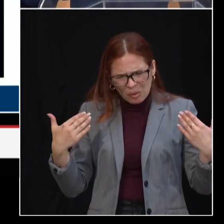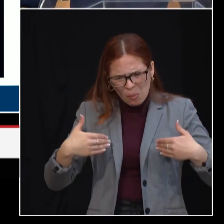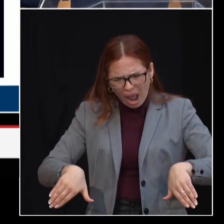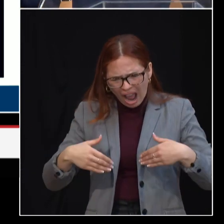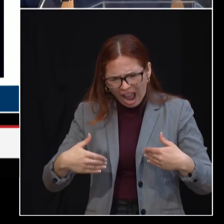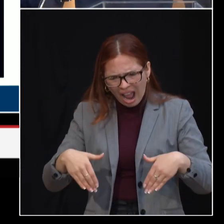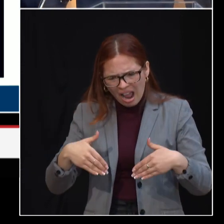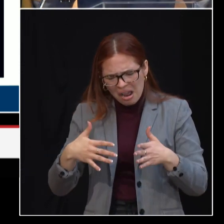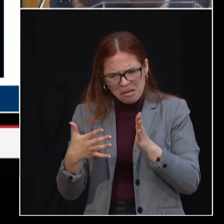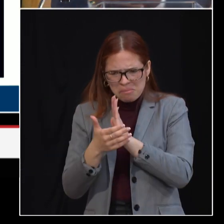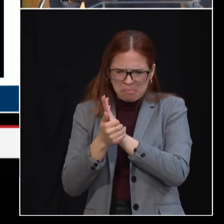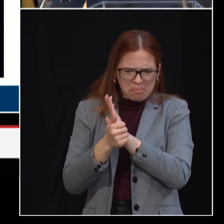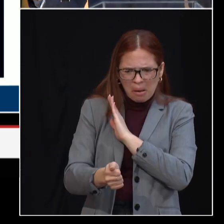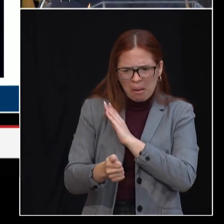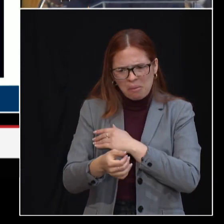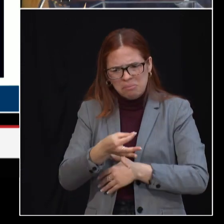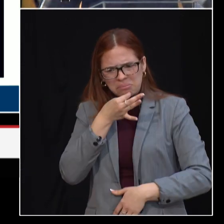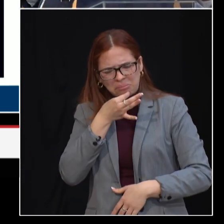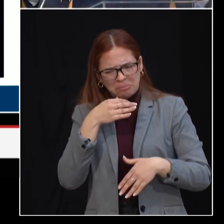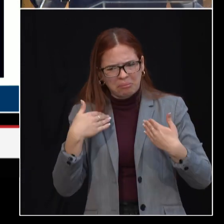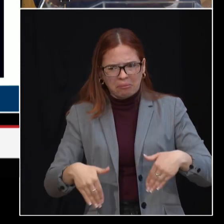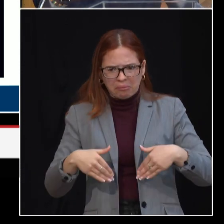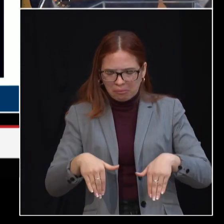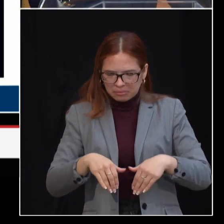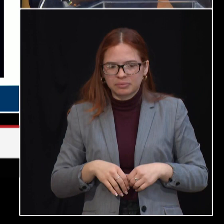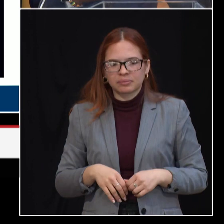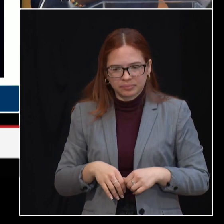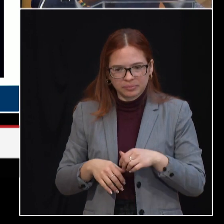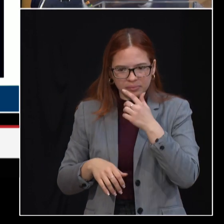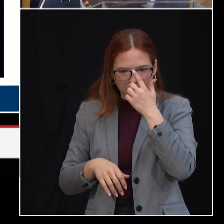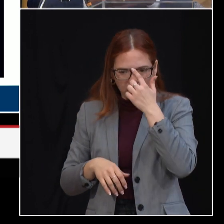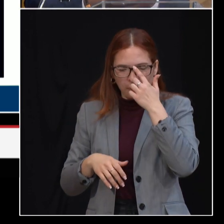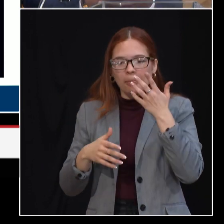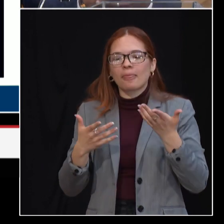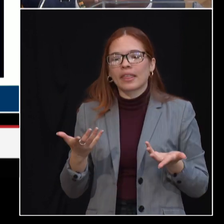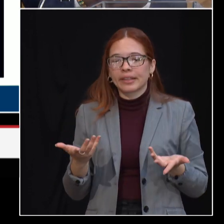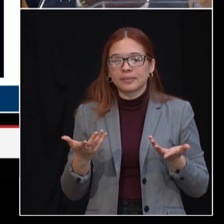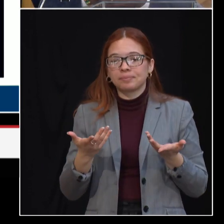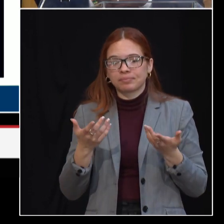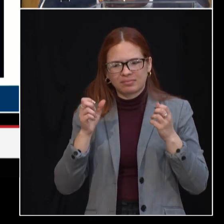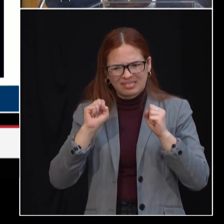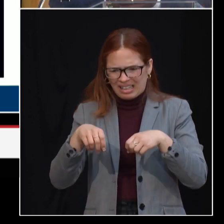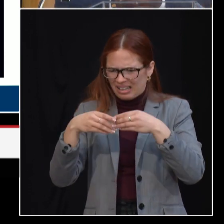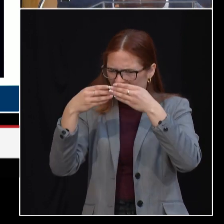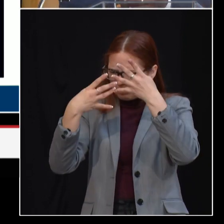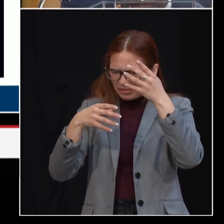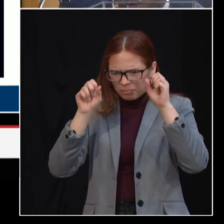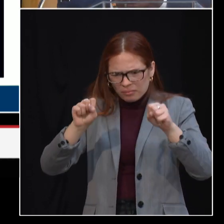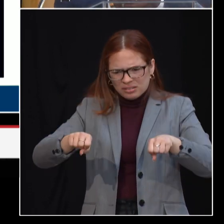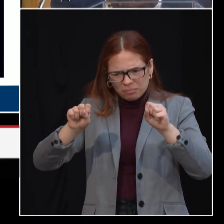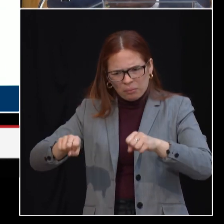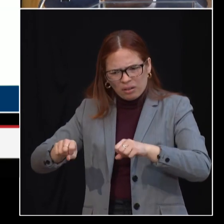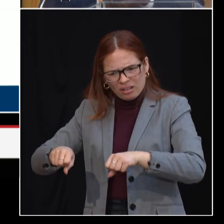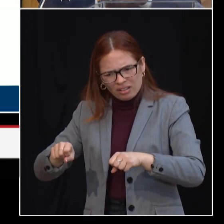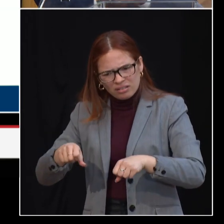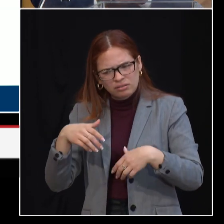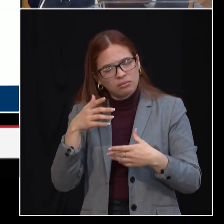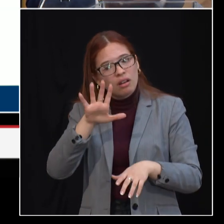to deploy this at scale. The possibilities are endless, but we have a lot of work ahead of us. Next slide.